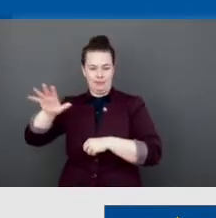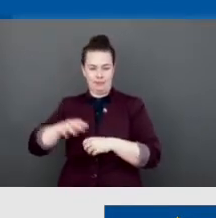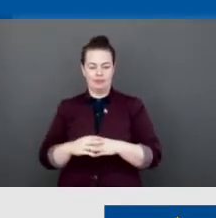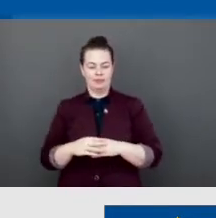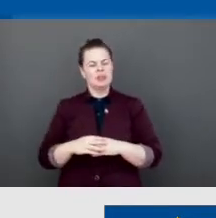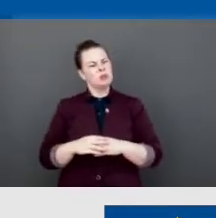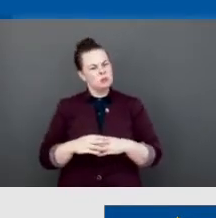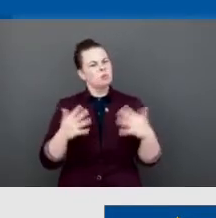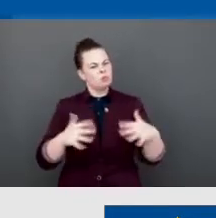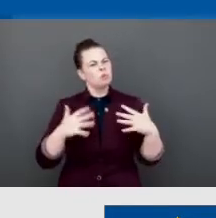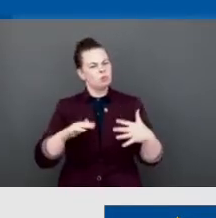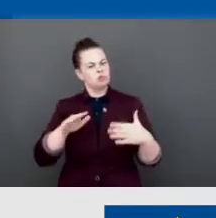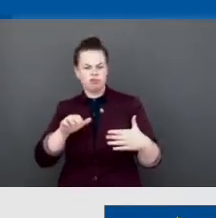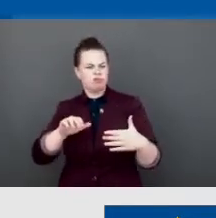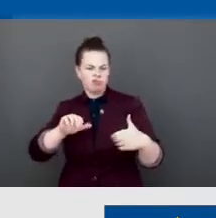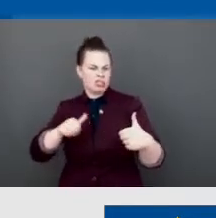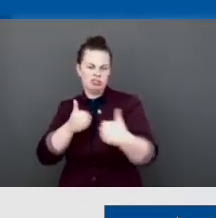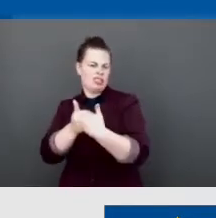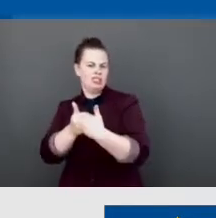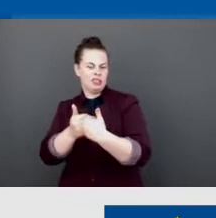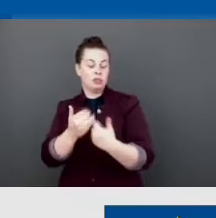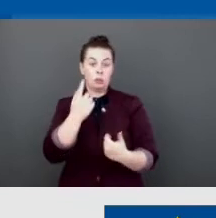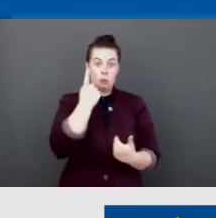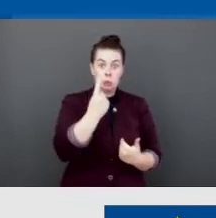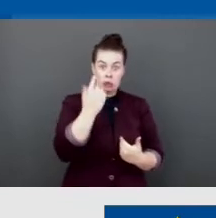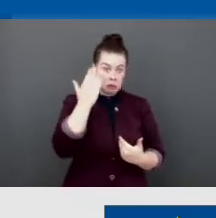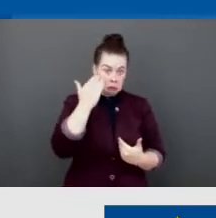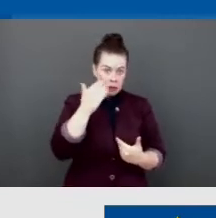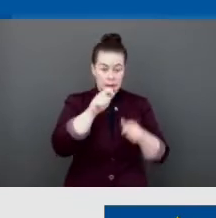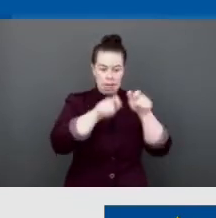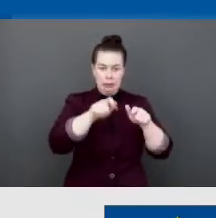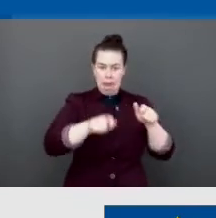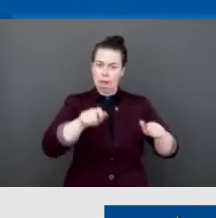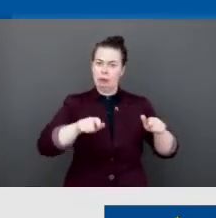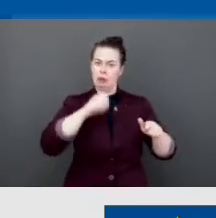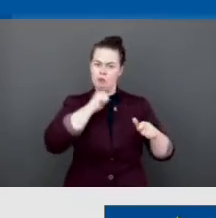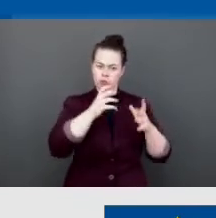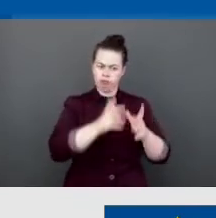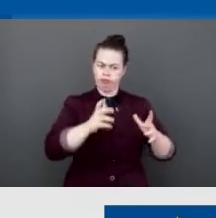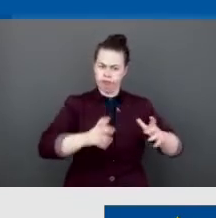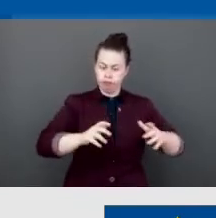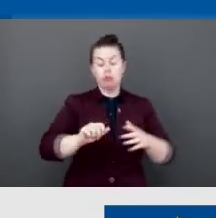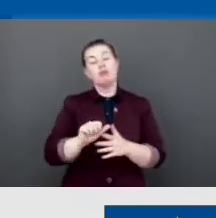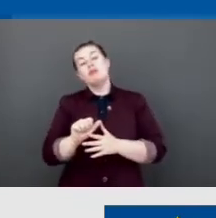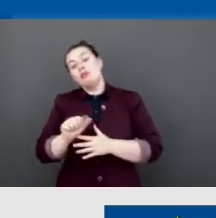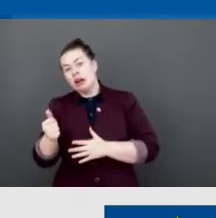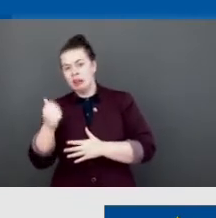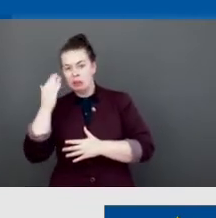2015. There are two main reasons for this challenge, one demographic and the other